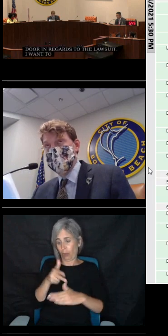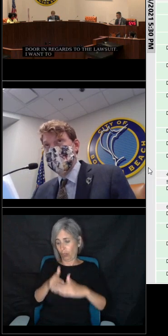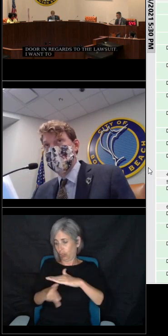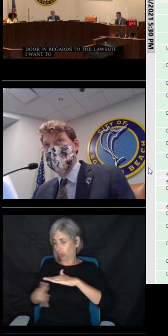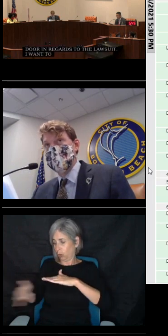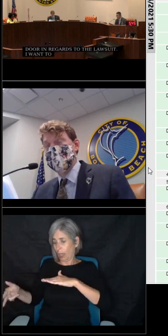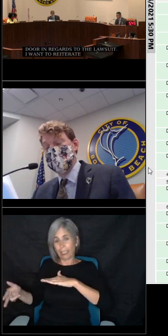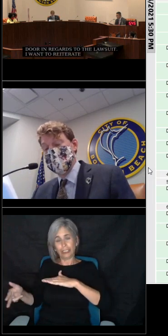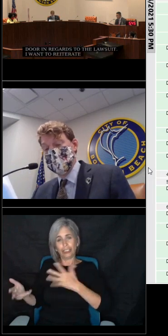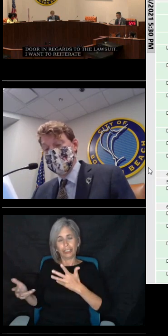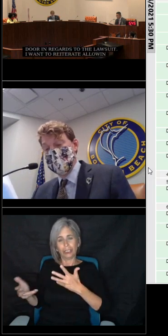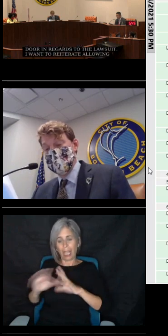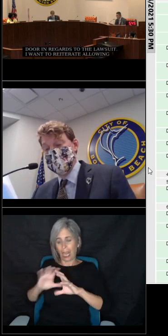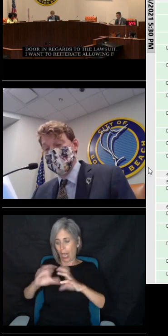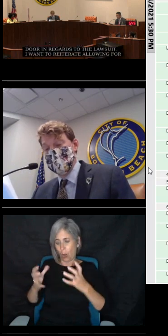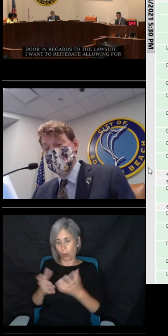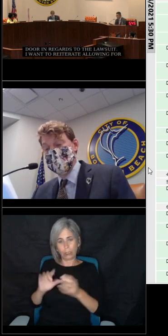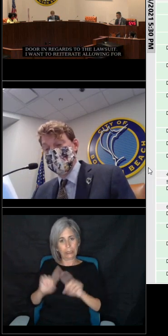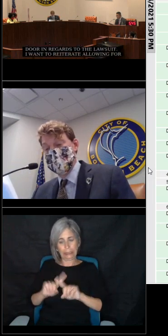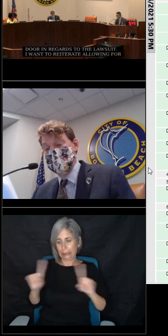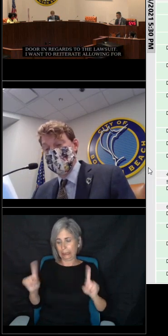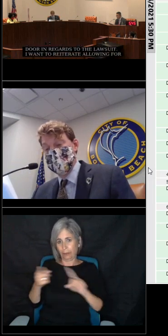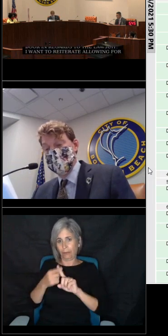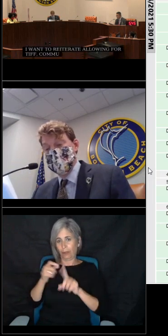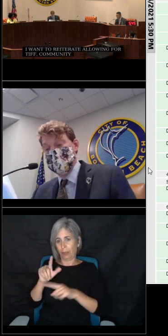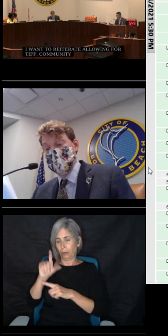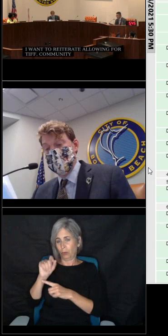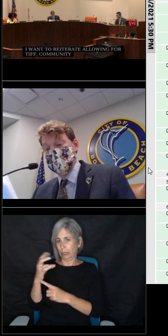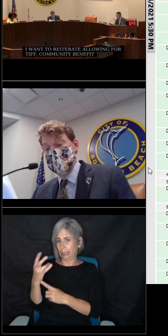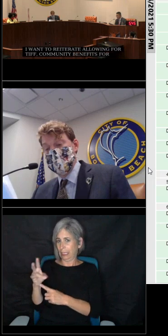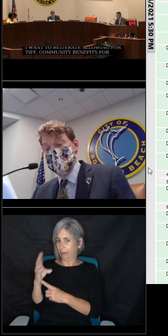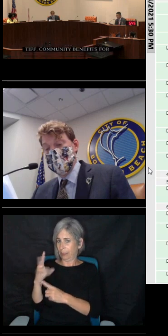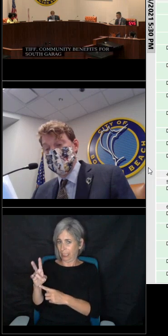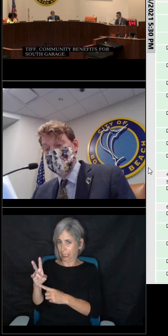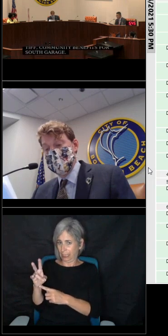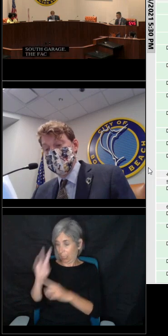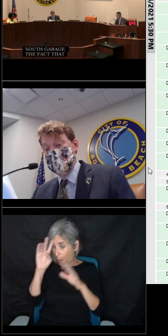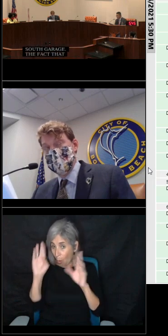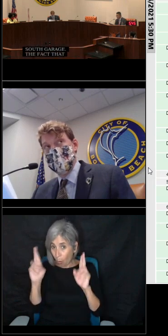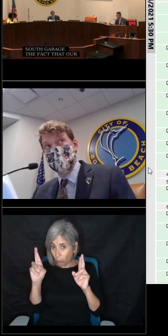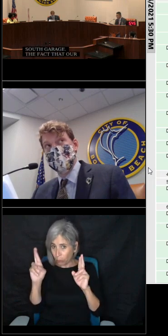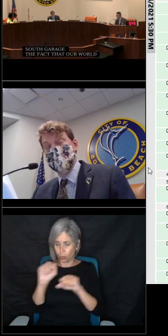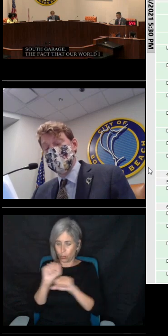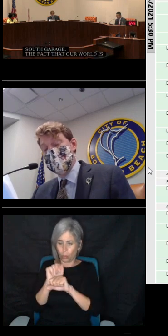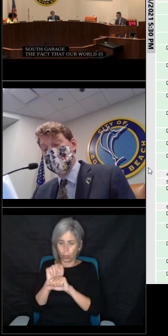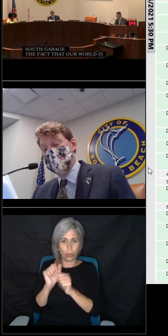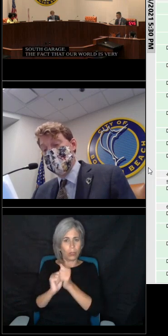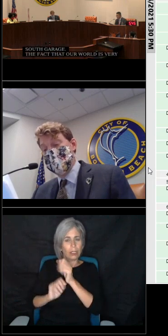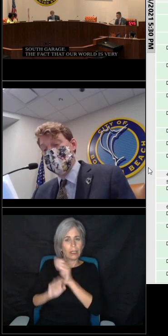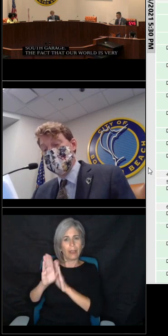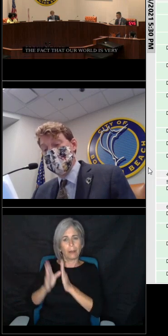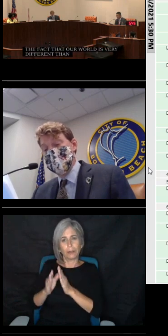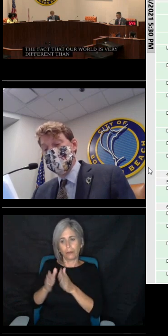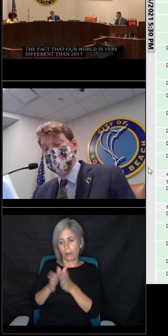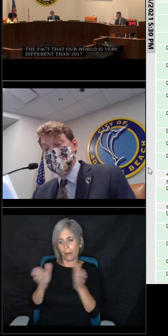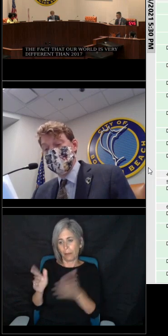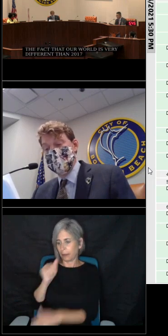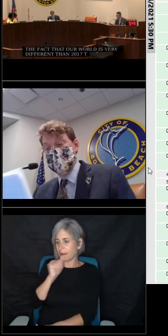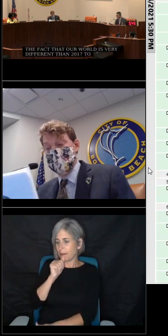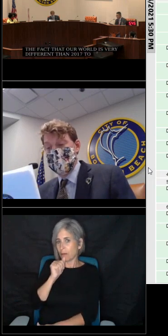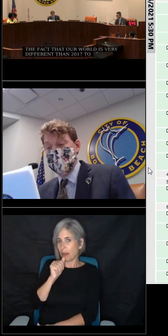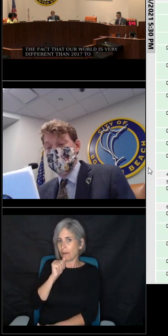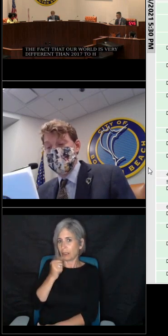and the fact that our world is very different than 2017, to hopefully work with our developers, both public and private,